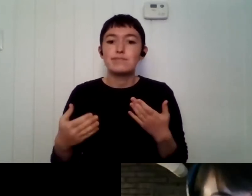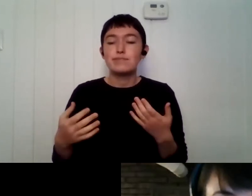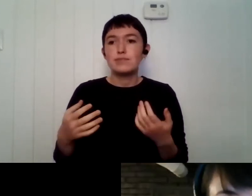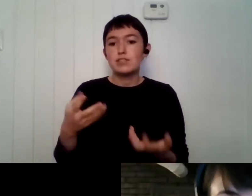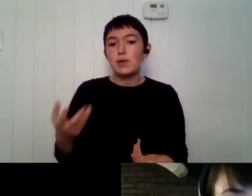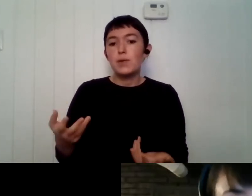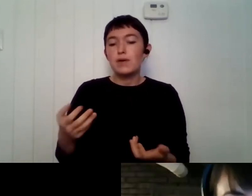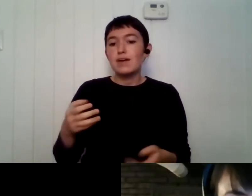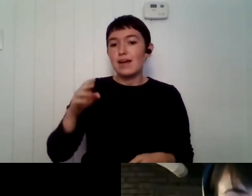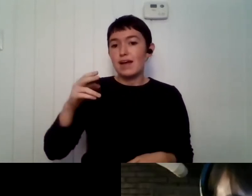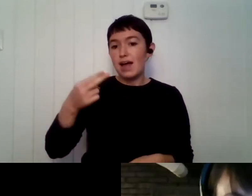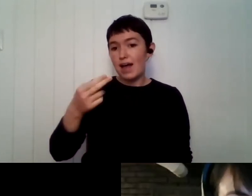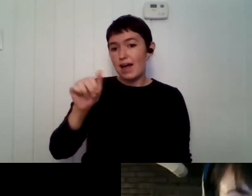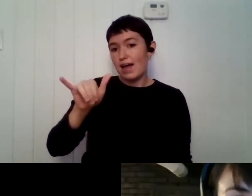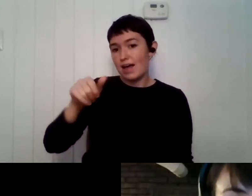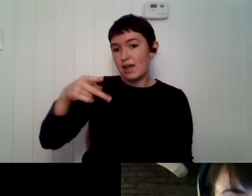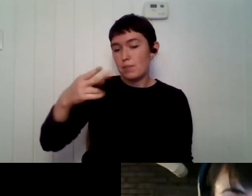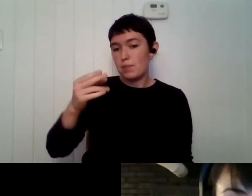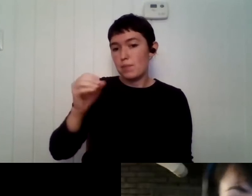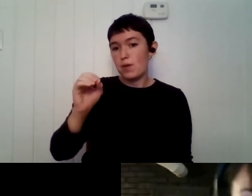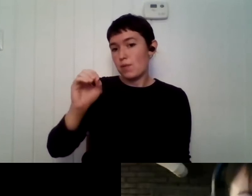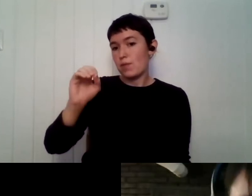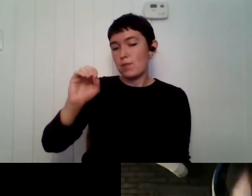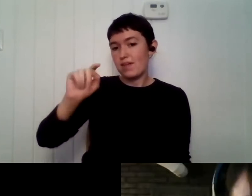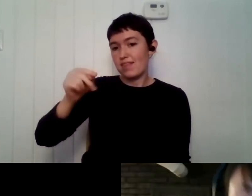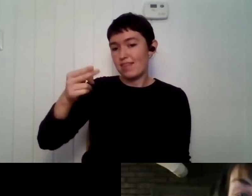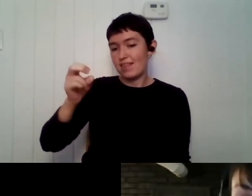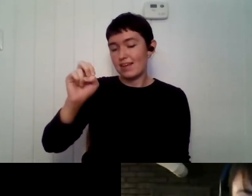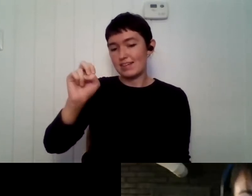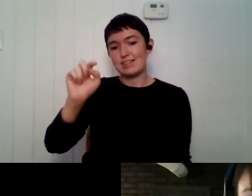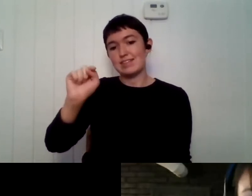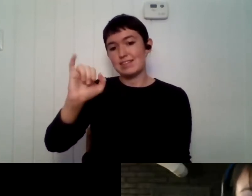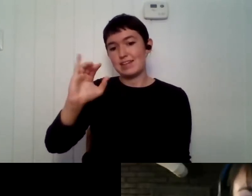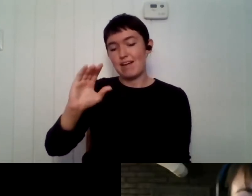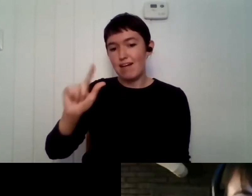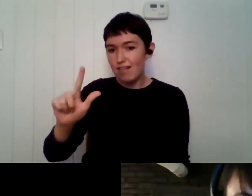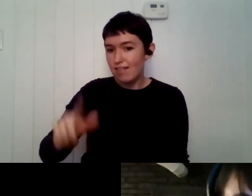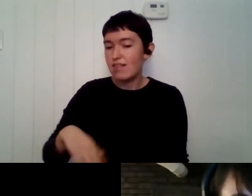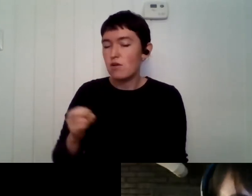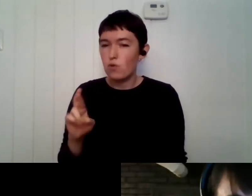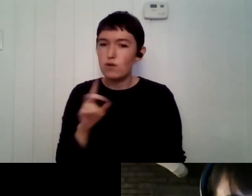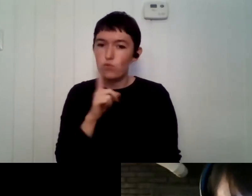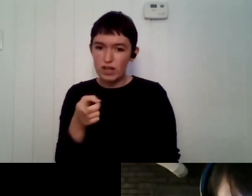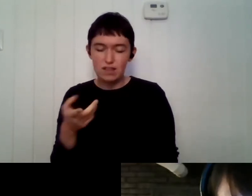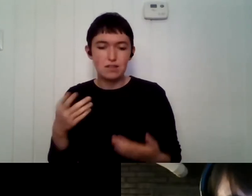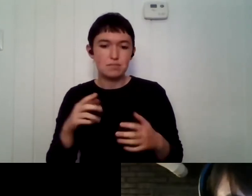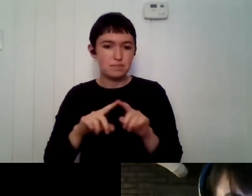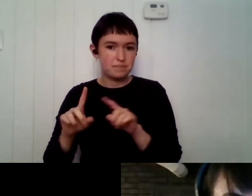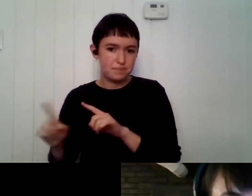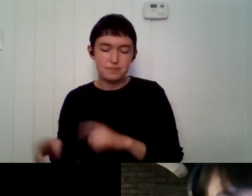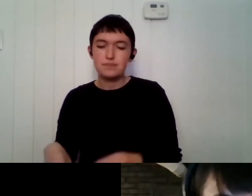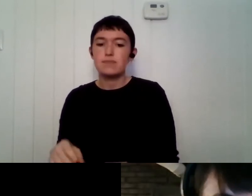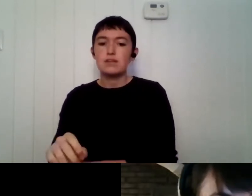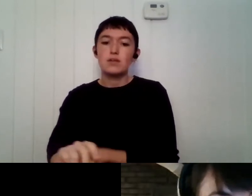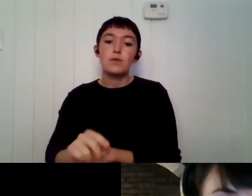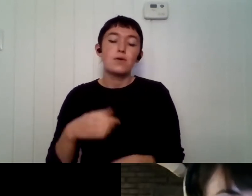synthesizable molecules to train our different models. So it really depends, because there's also cases where you have very few examples of molecules which